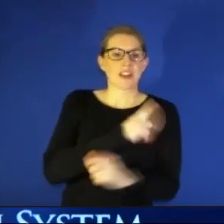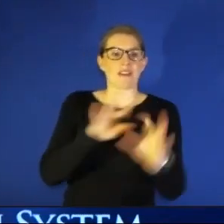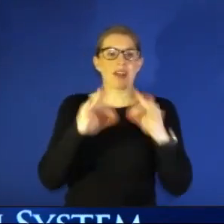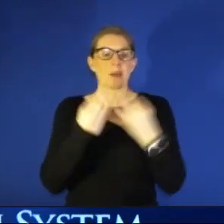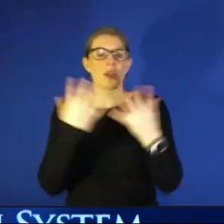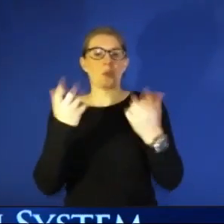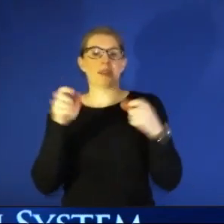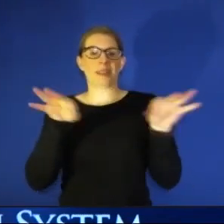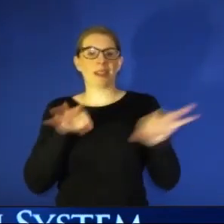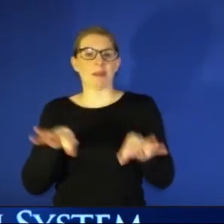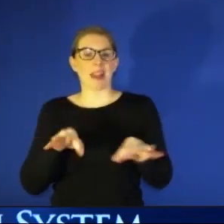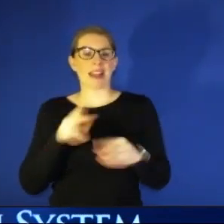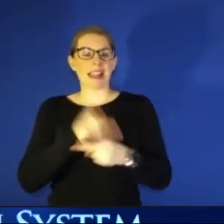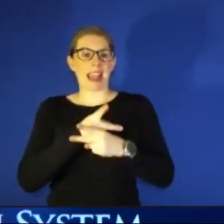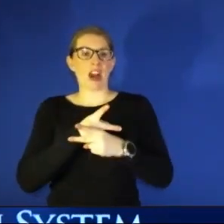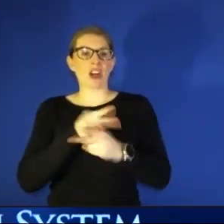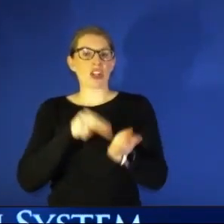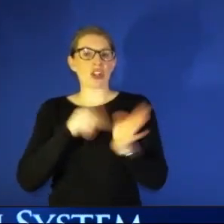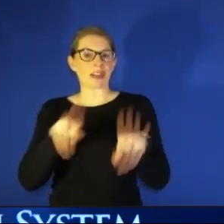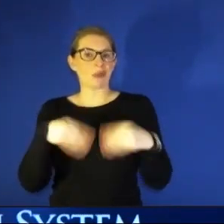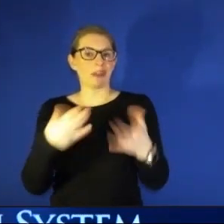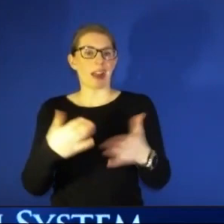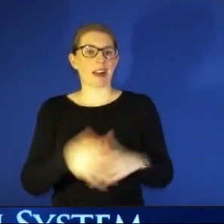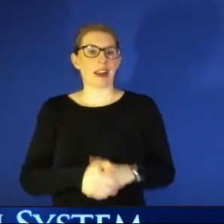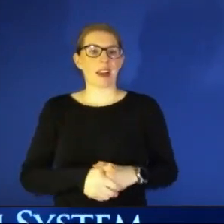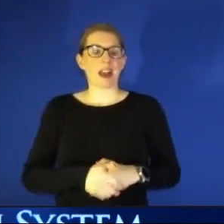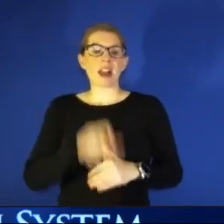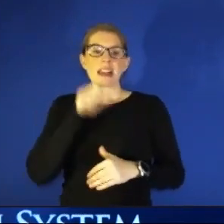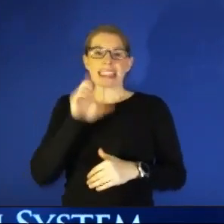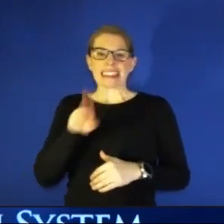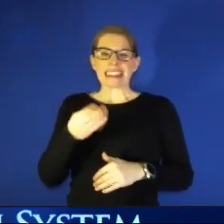care that the nurses give. And so I'm not going to give one, but I'll give a